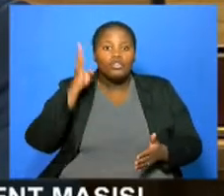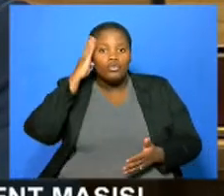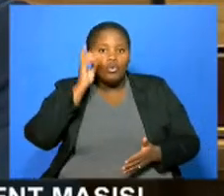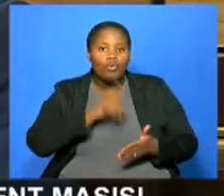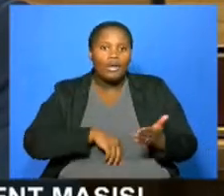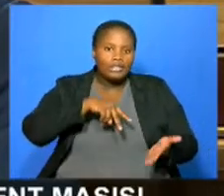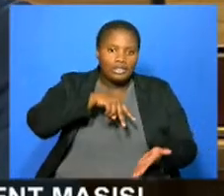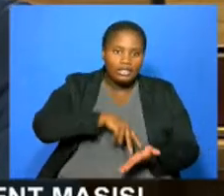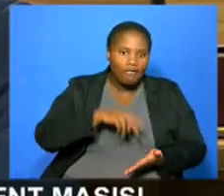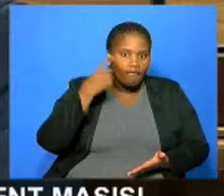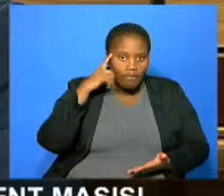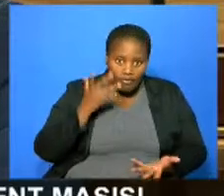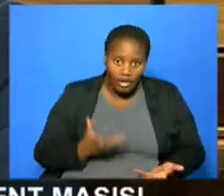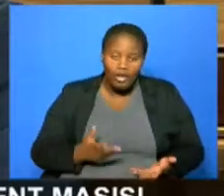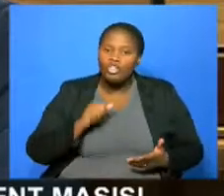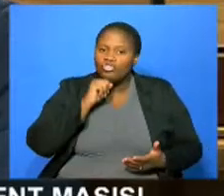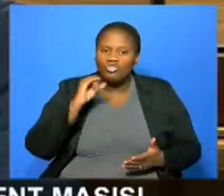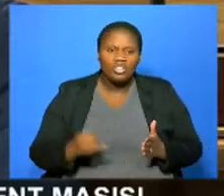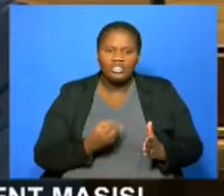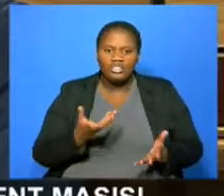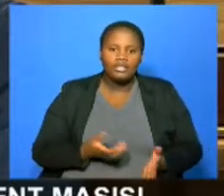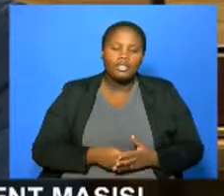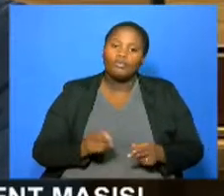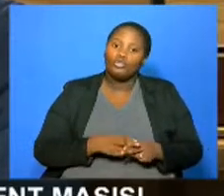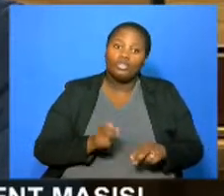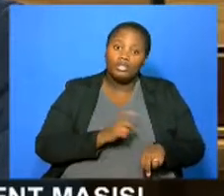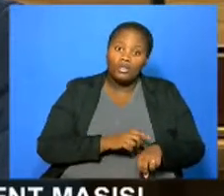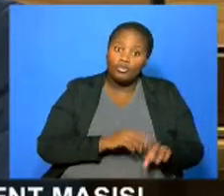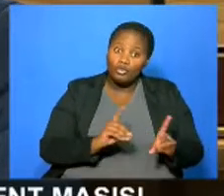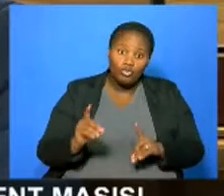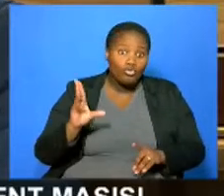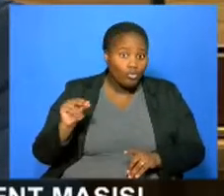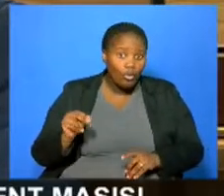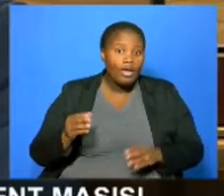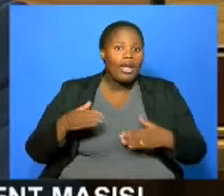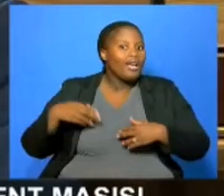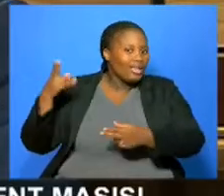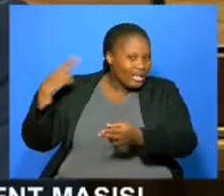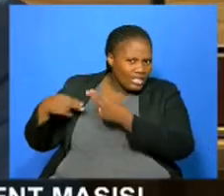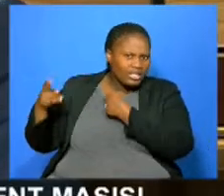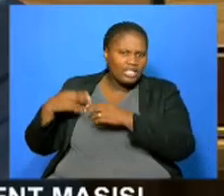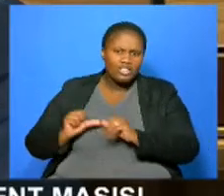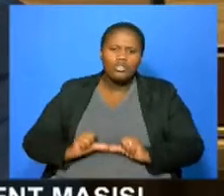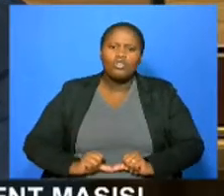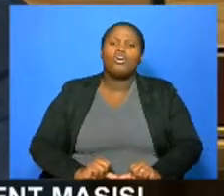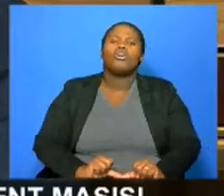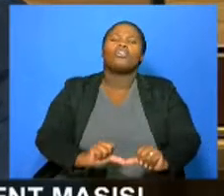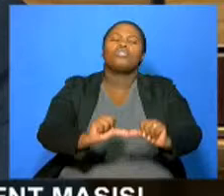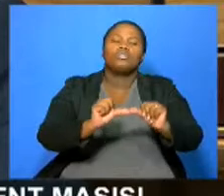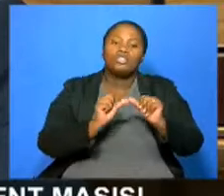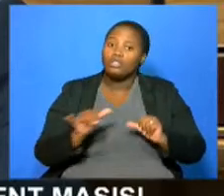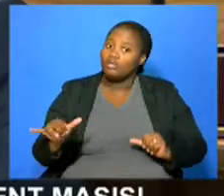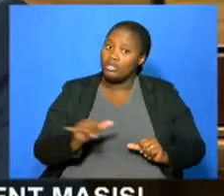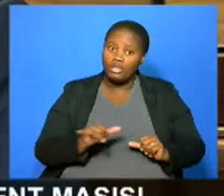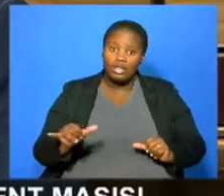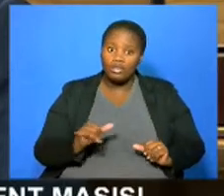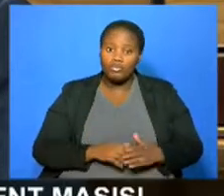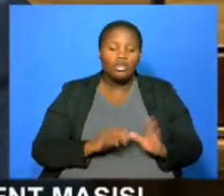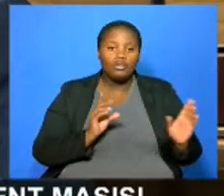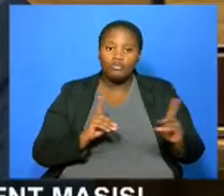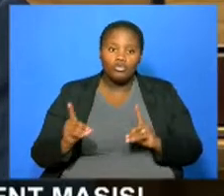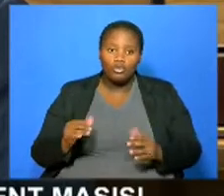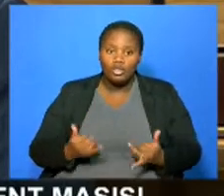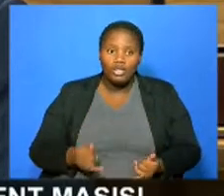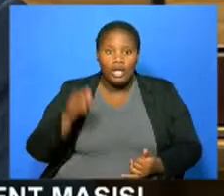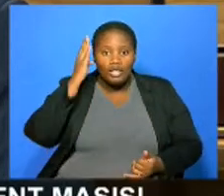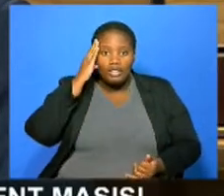only today, you've done it over time, and you've been very consistent. And we thought we could start from this country and say,